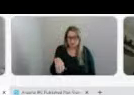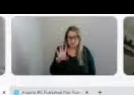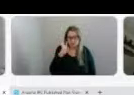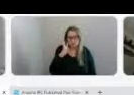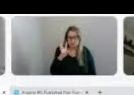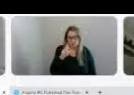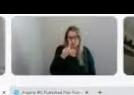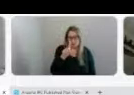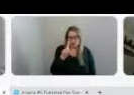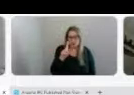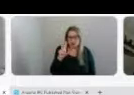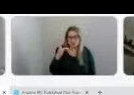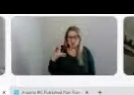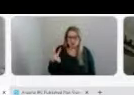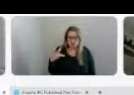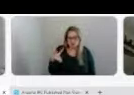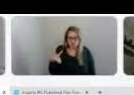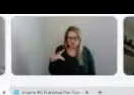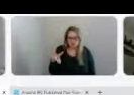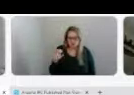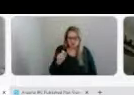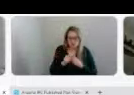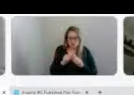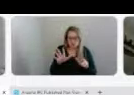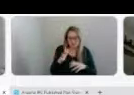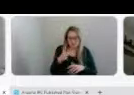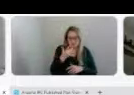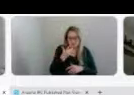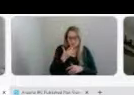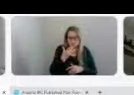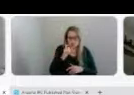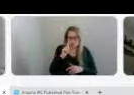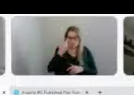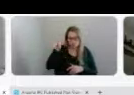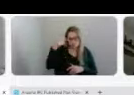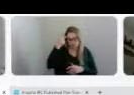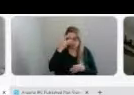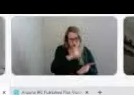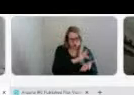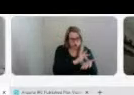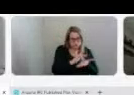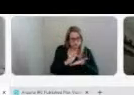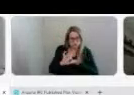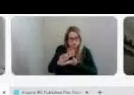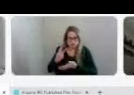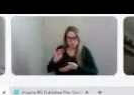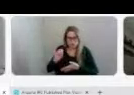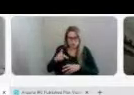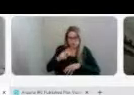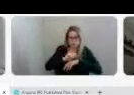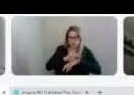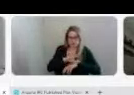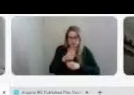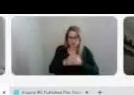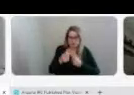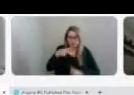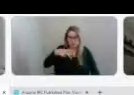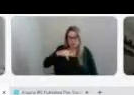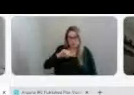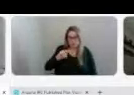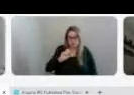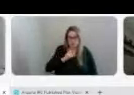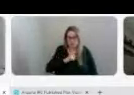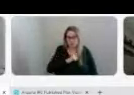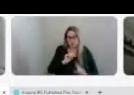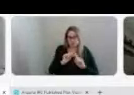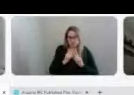ld17 is partisan and clearly favors one party the gerrymandered map affects every pima county legislative district